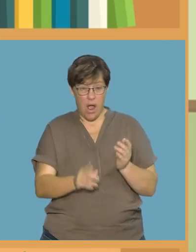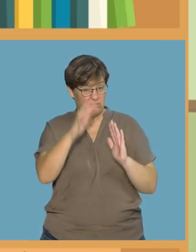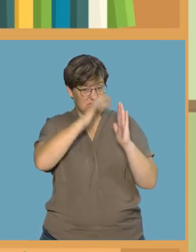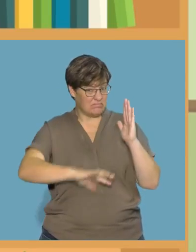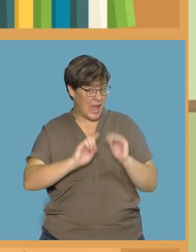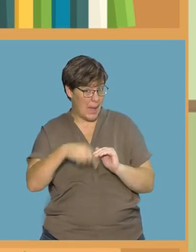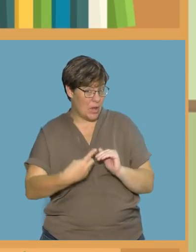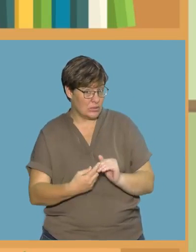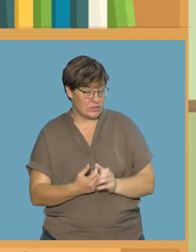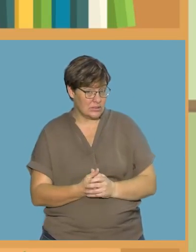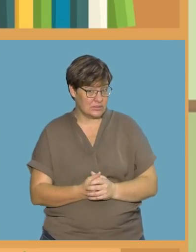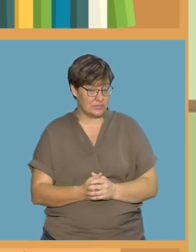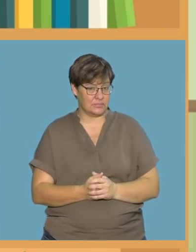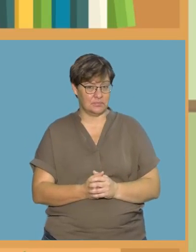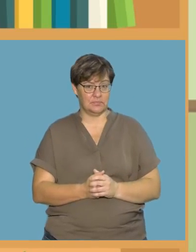about?